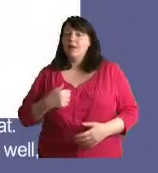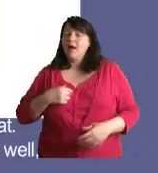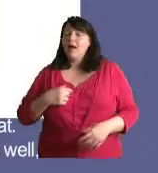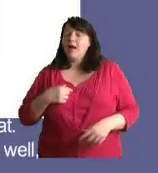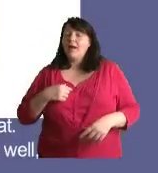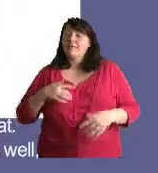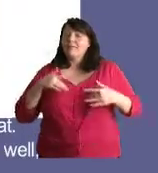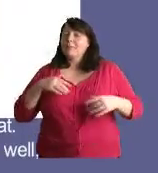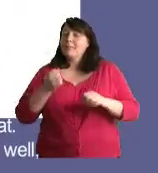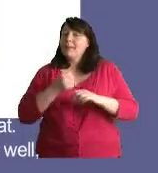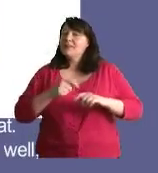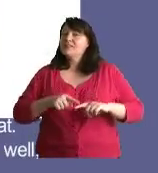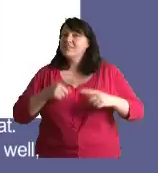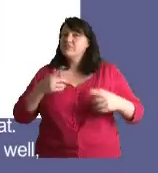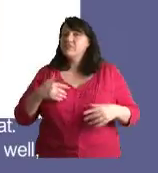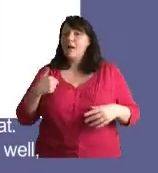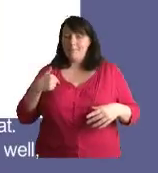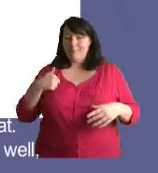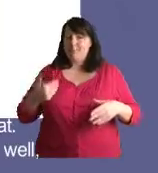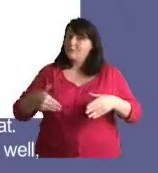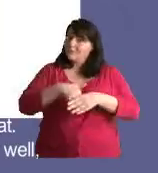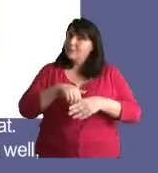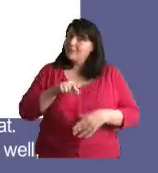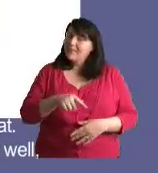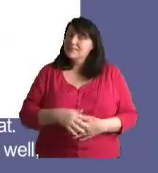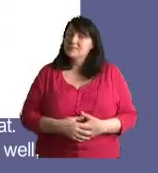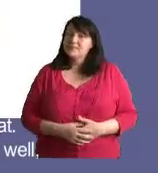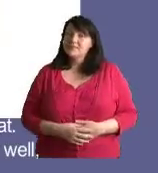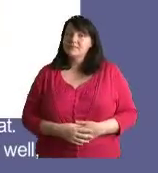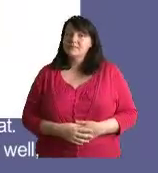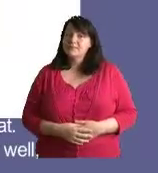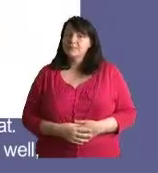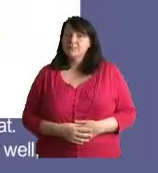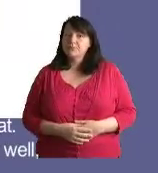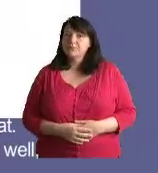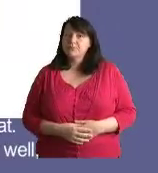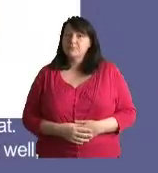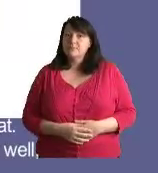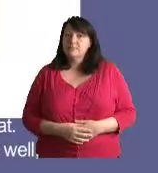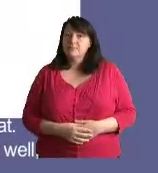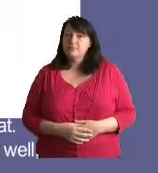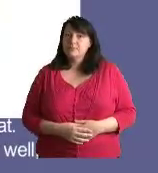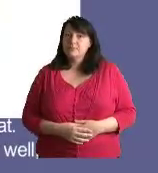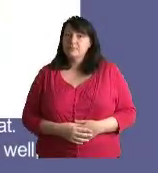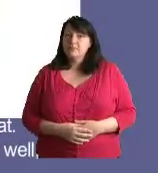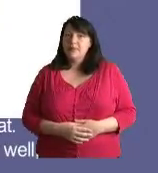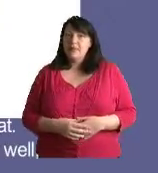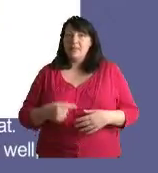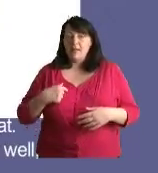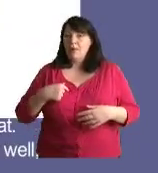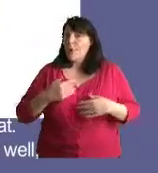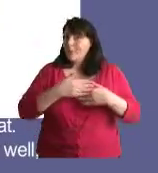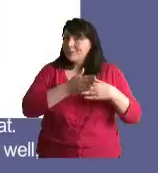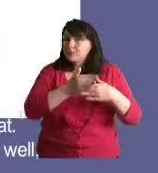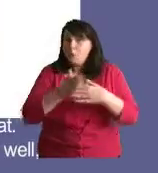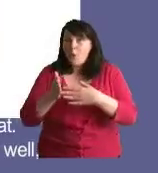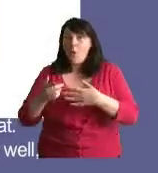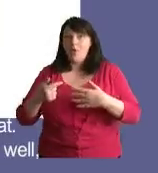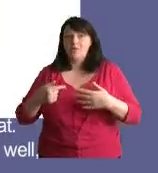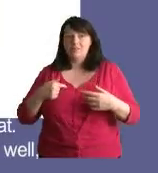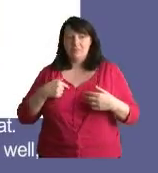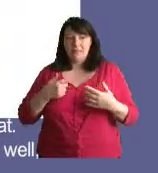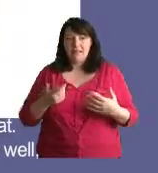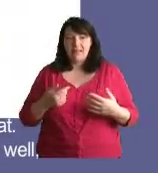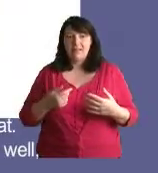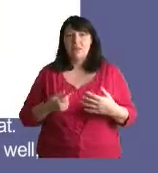I've made a difference, kind of thing. Well, I've been part of that, and I mean, that opened so many doors